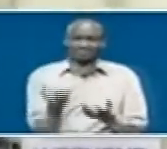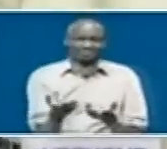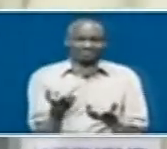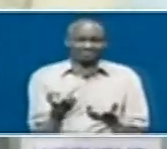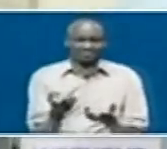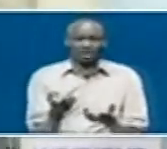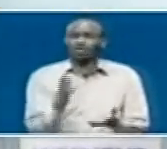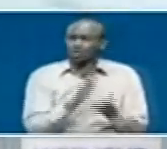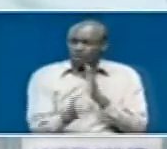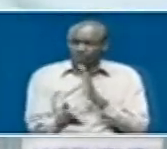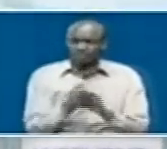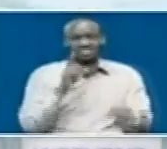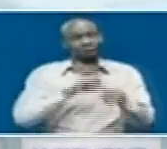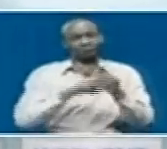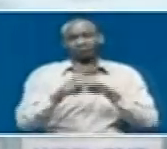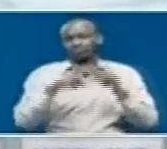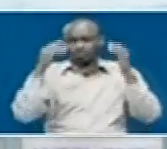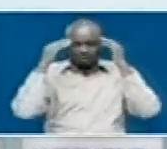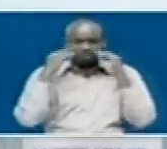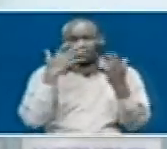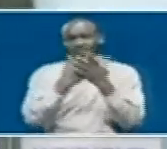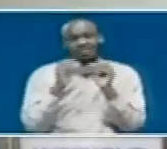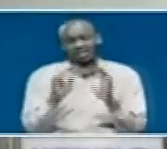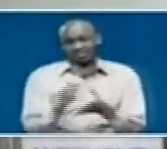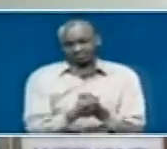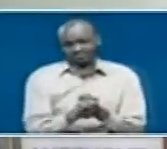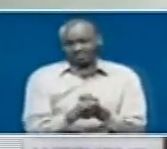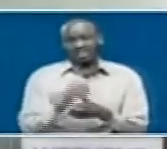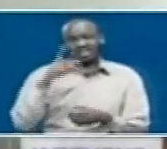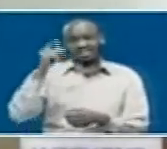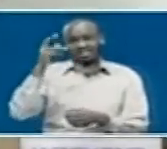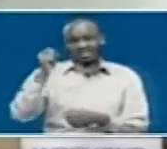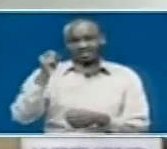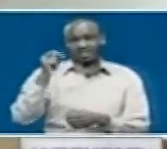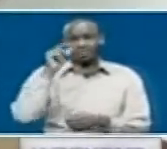without anyone being brought to book. Ferdinand Mondi, KTN, Mombasa.